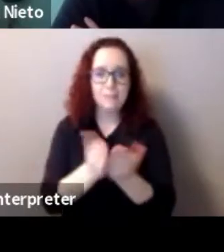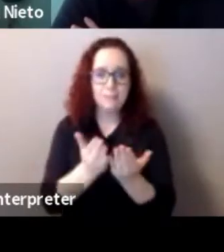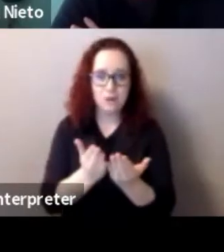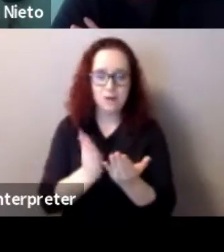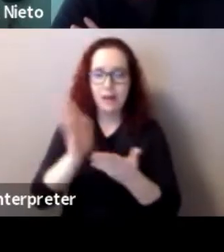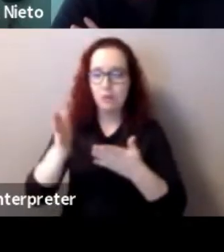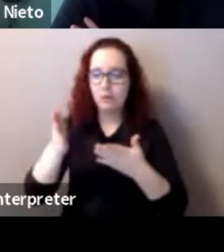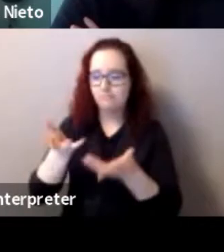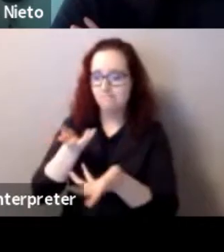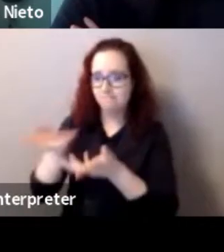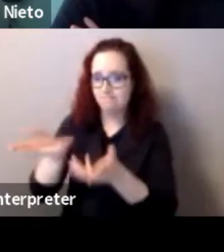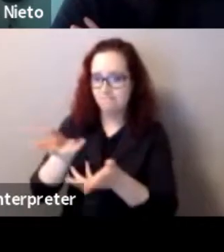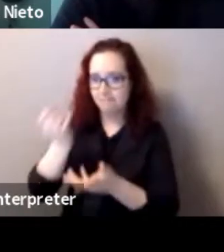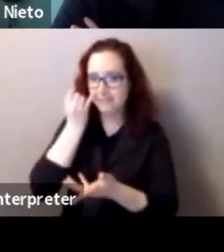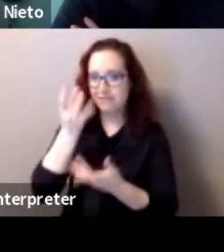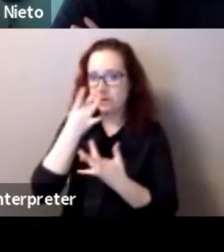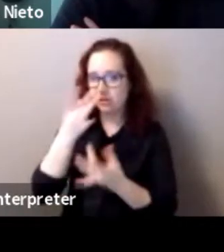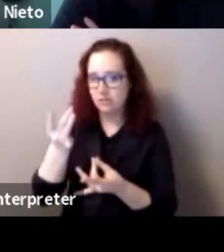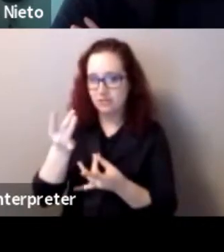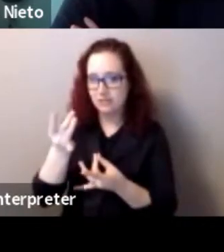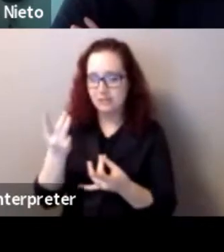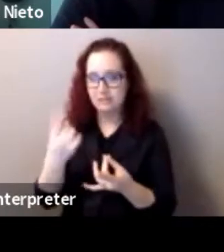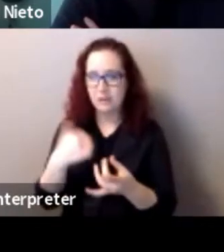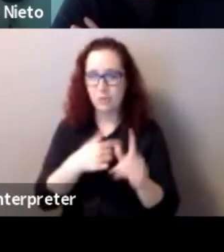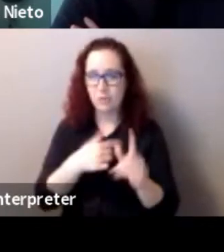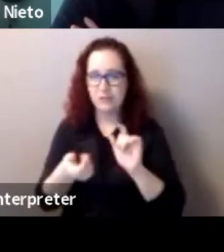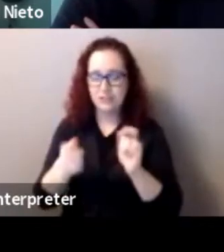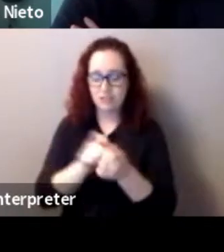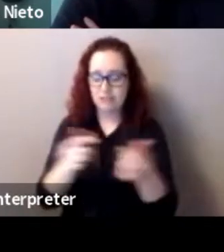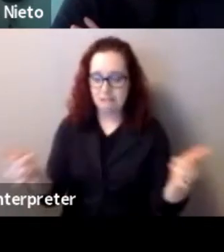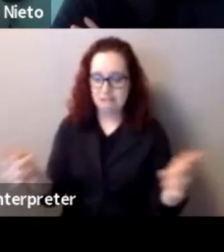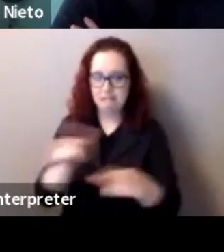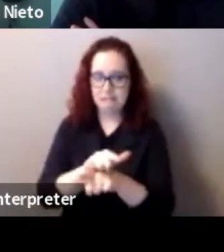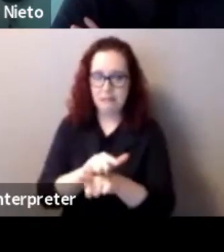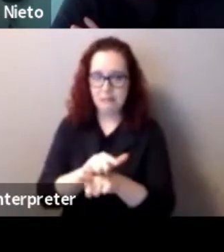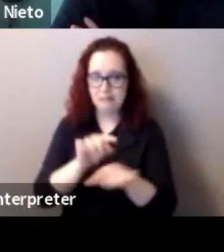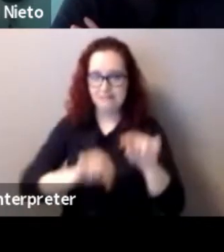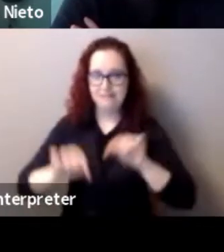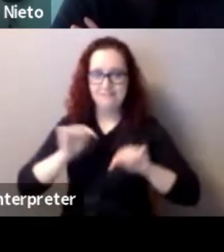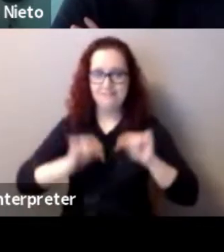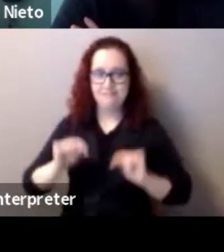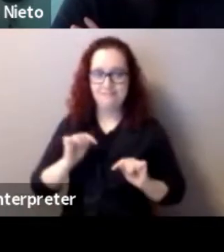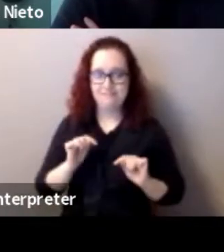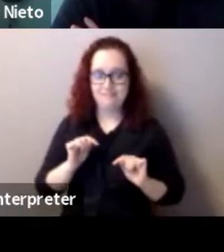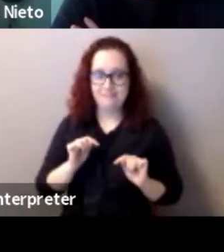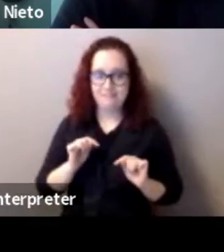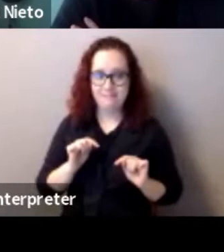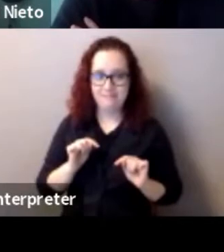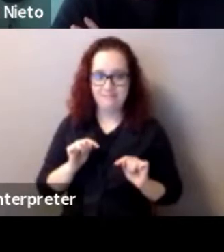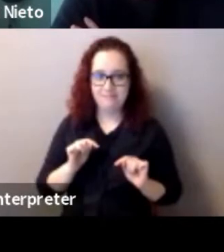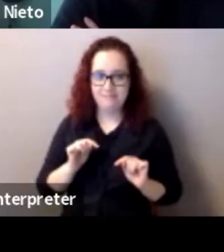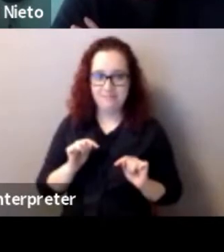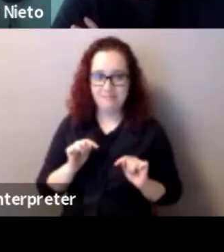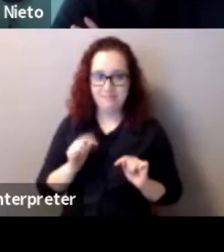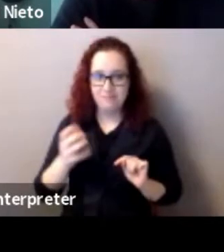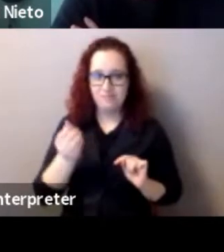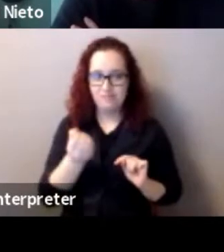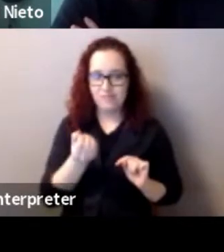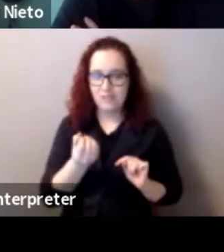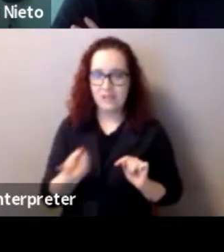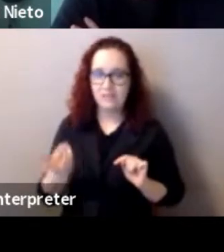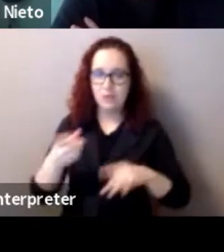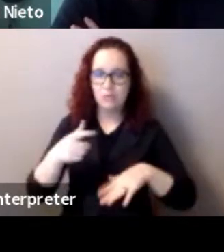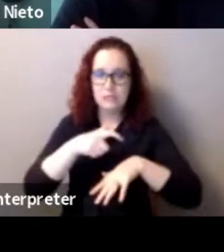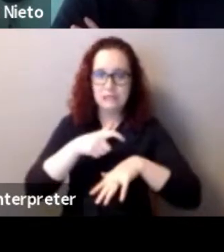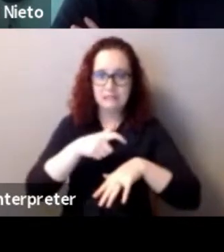things as well. We kind of changed the order on the fly there. So I want to go back up and talk about a couple of things about the timeline and